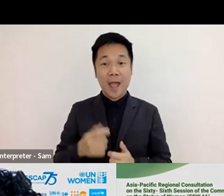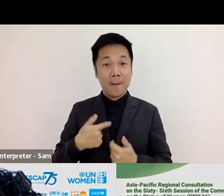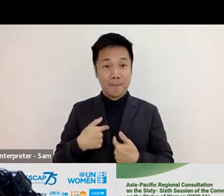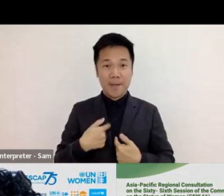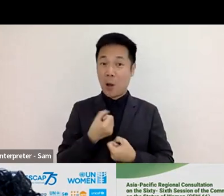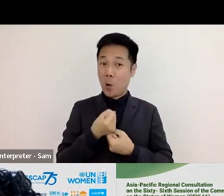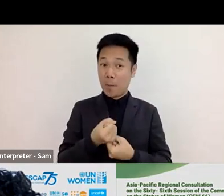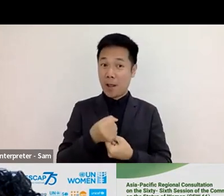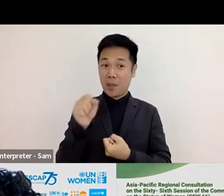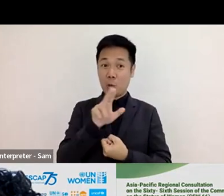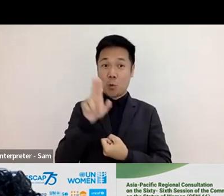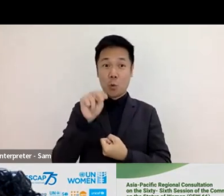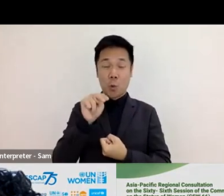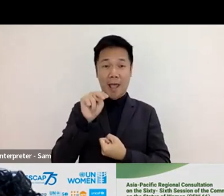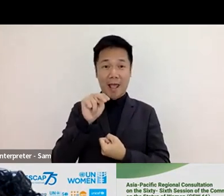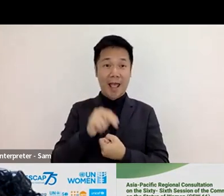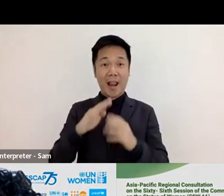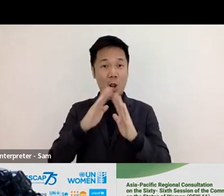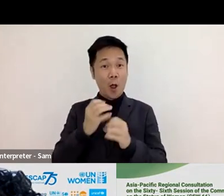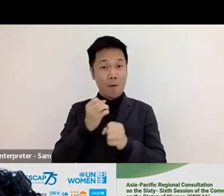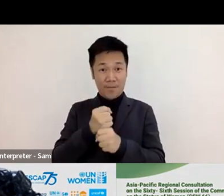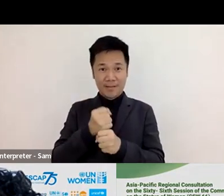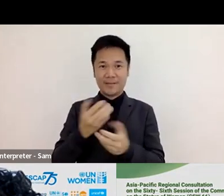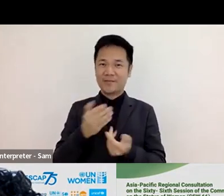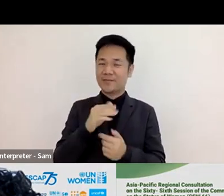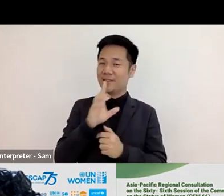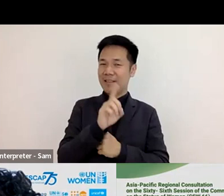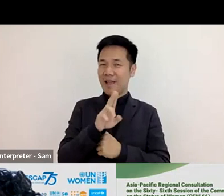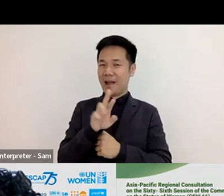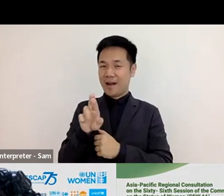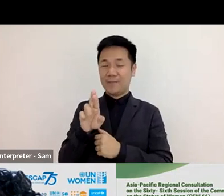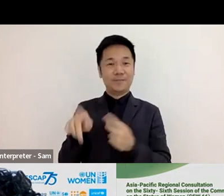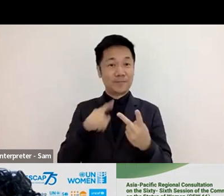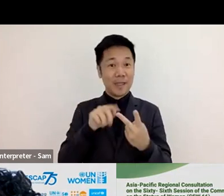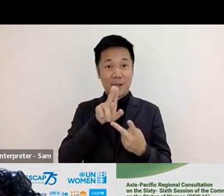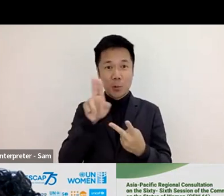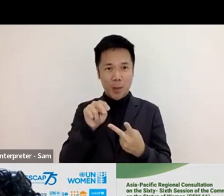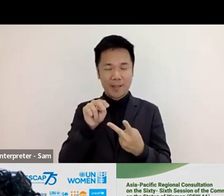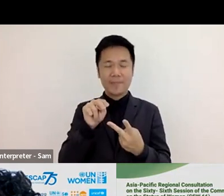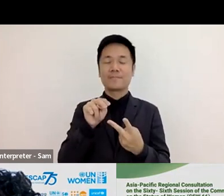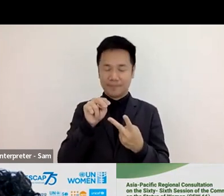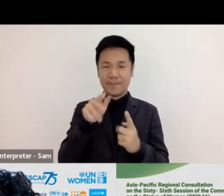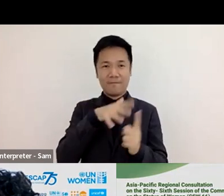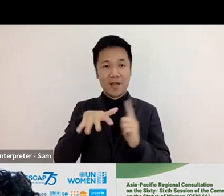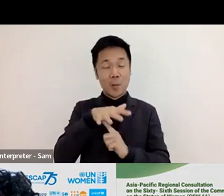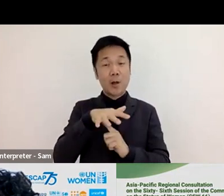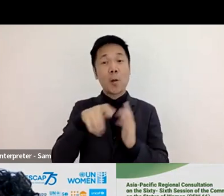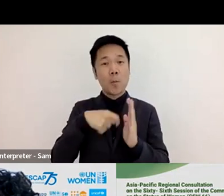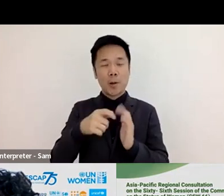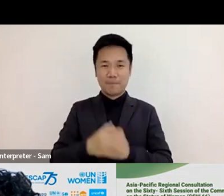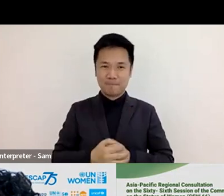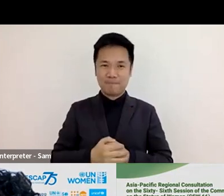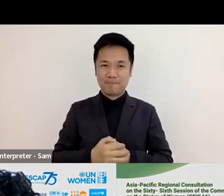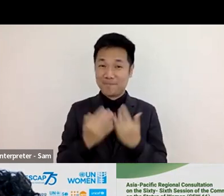Nations Office for the Disaster Risk Reduction and United Nations Environment Program, it's my immense pleasure